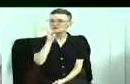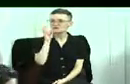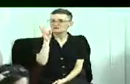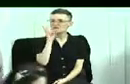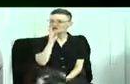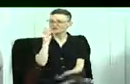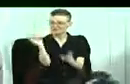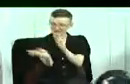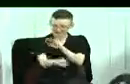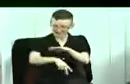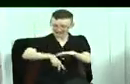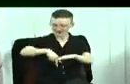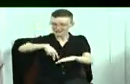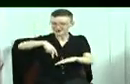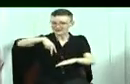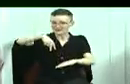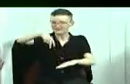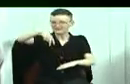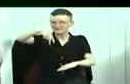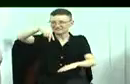Thank you. Thank you.